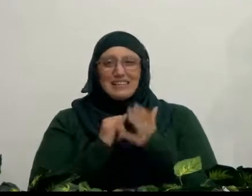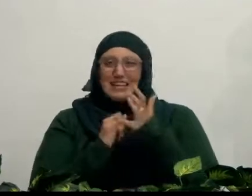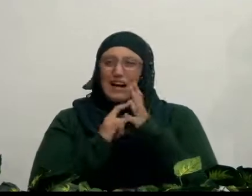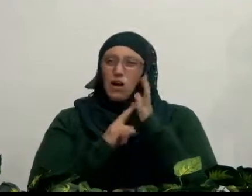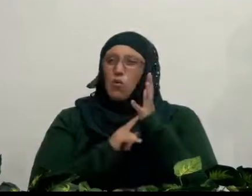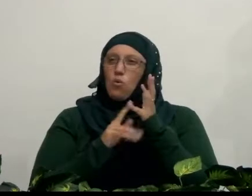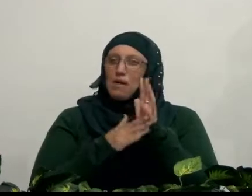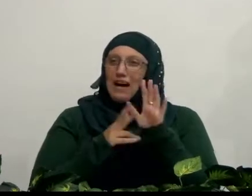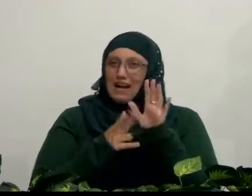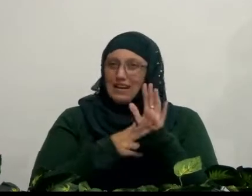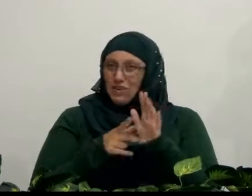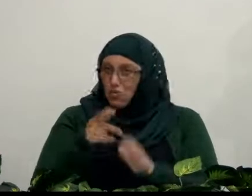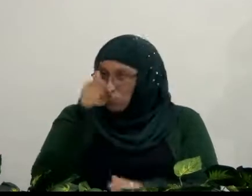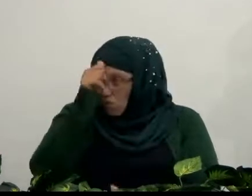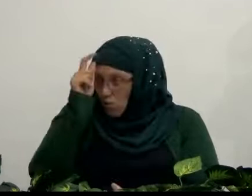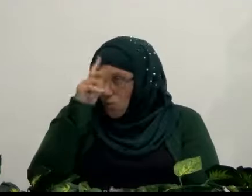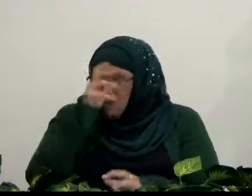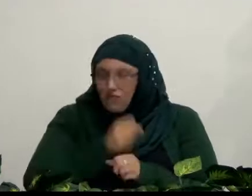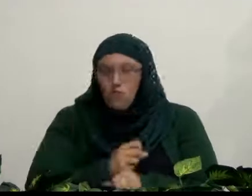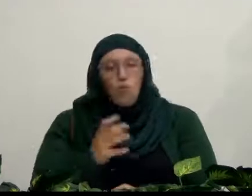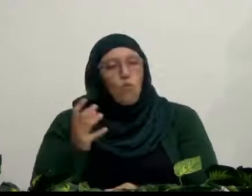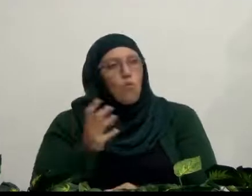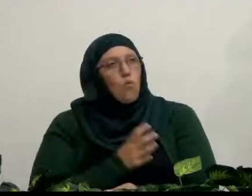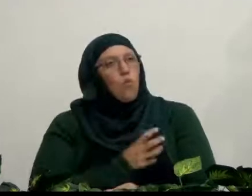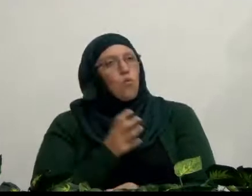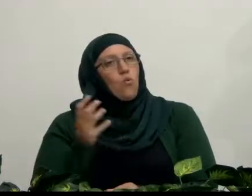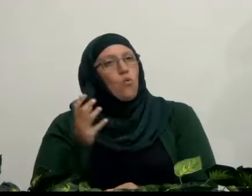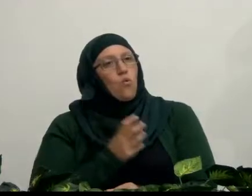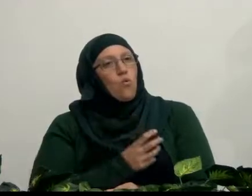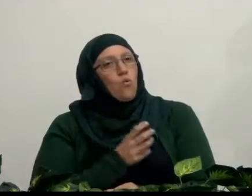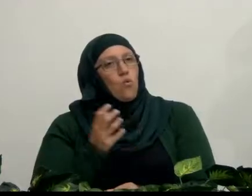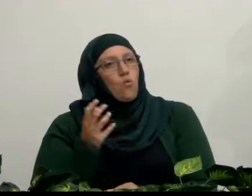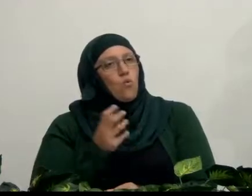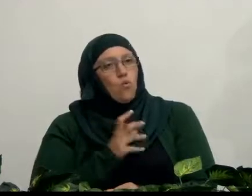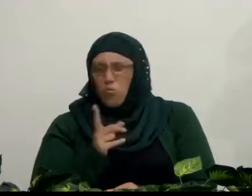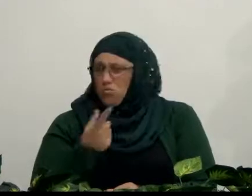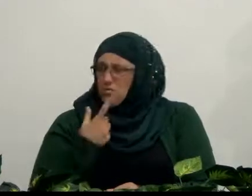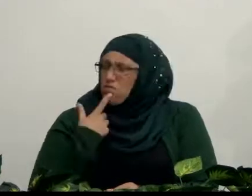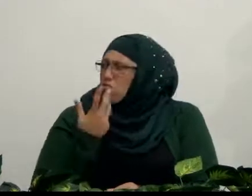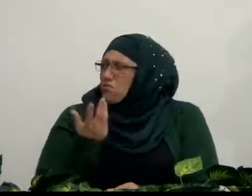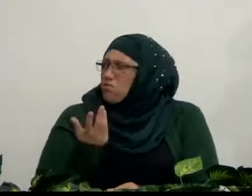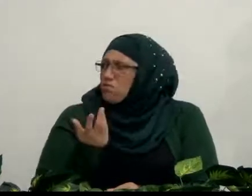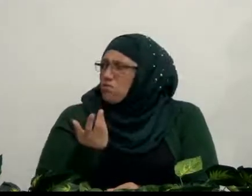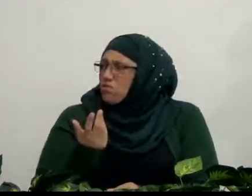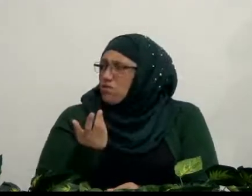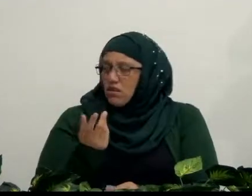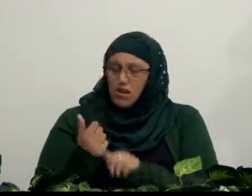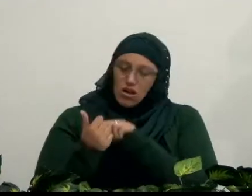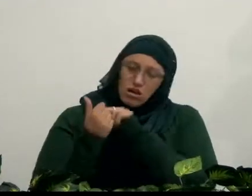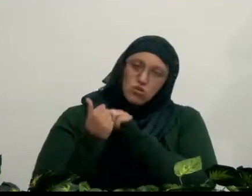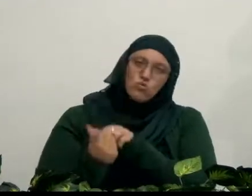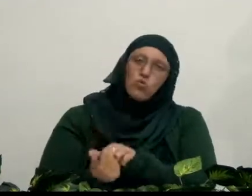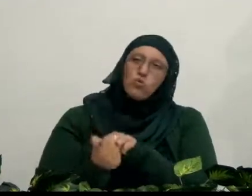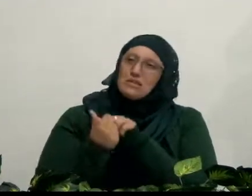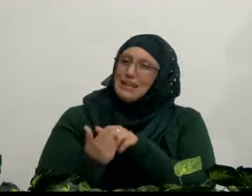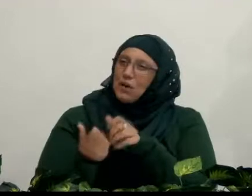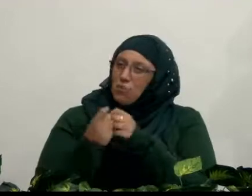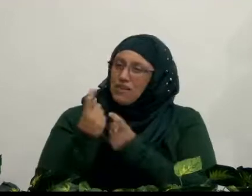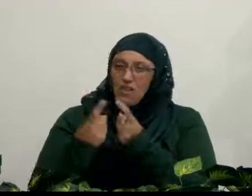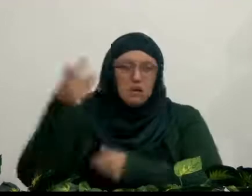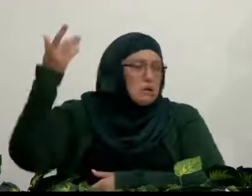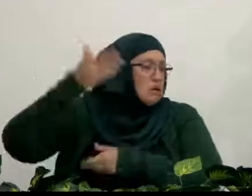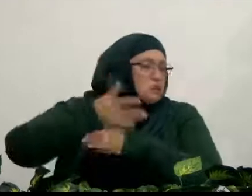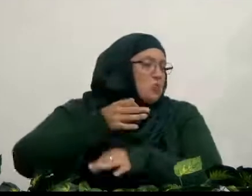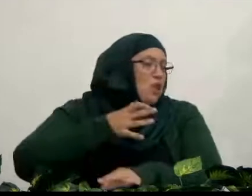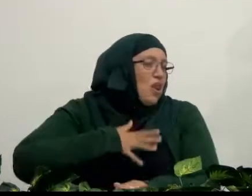what Salman believes. So Imam says, what kind of mentality is this? Associate with one another.